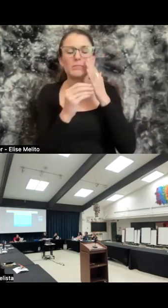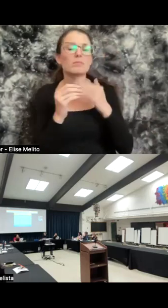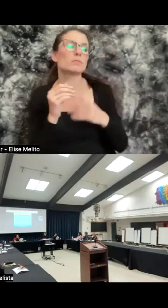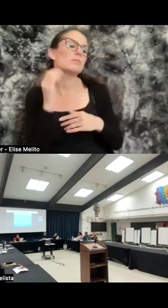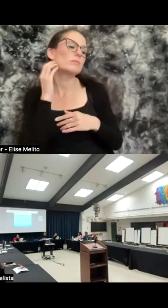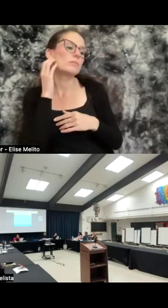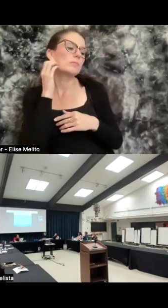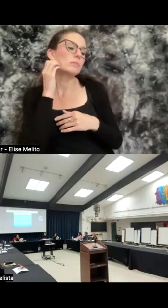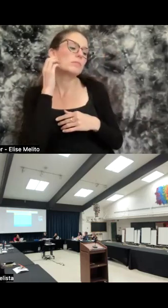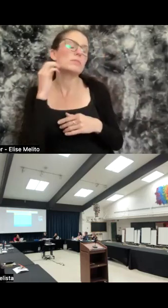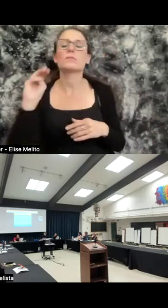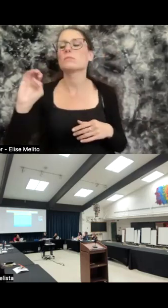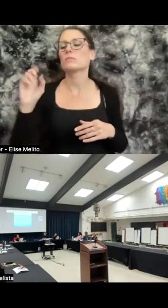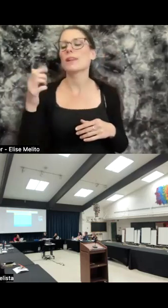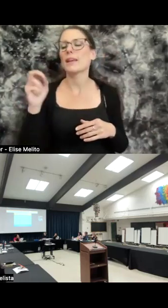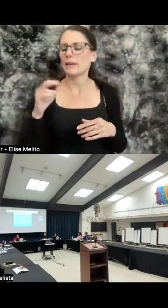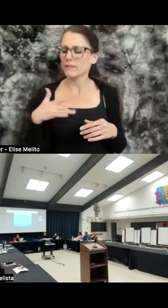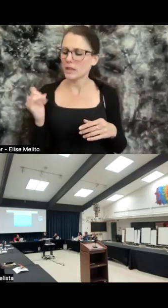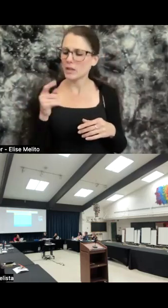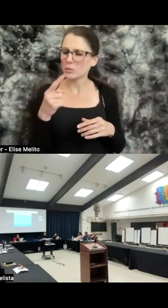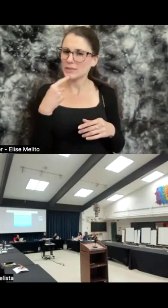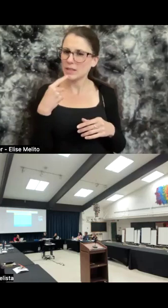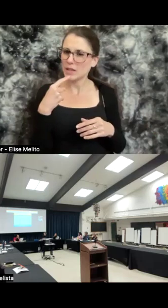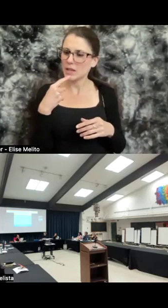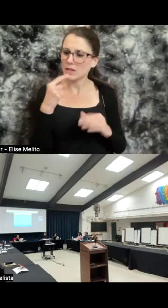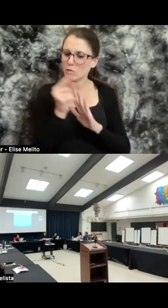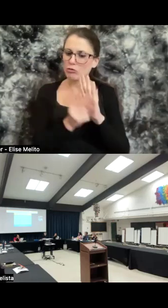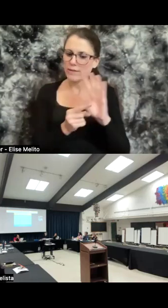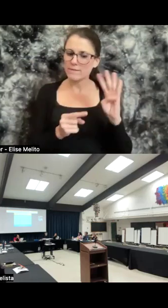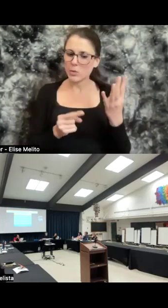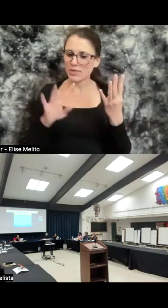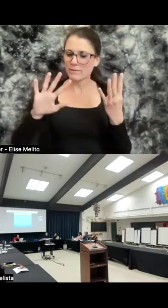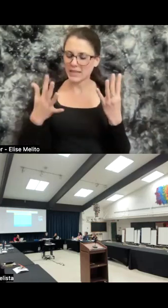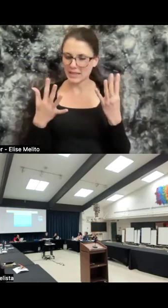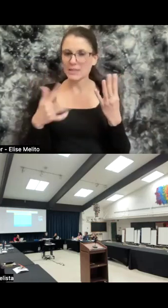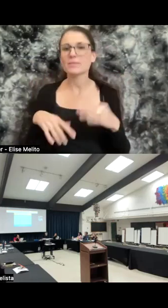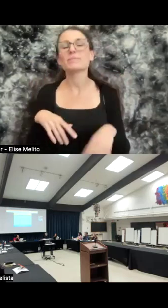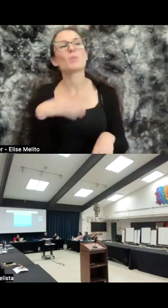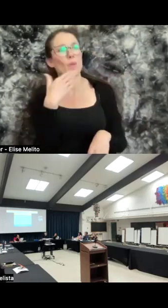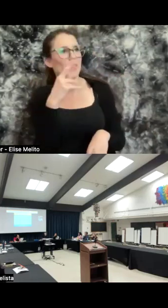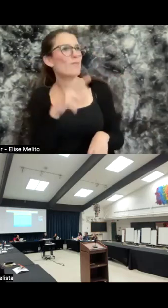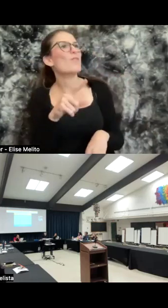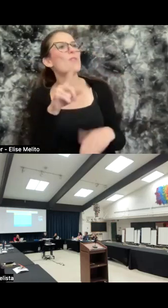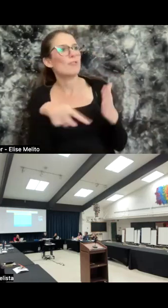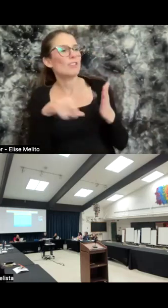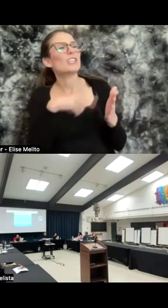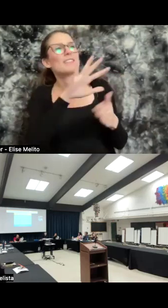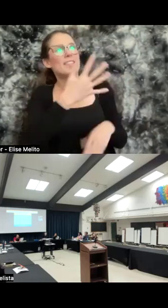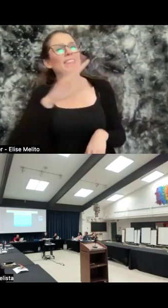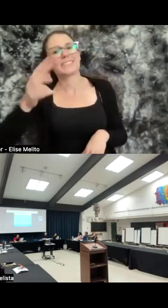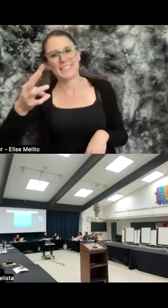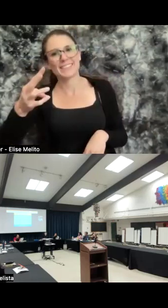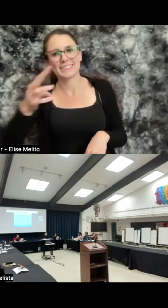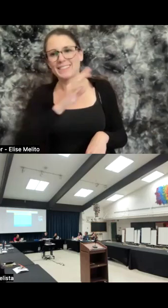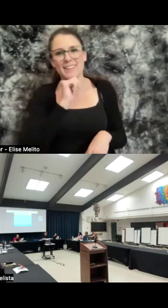Megan, I feel as did I hear you say grades 4 and 5? Oh, so thank you for the correction. Yeah. 5th and 6th. Yes. Which is a